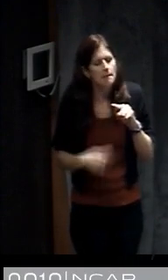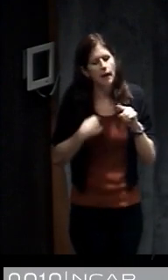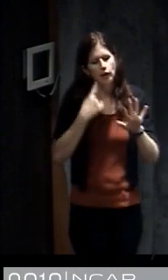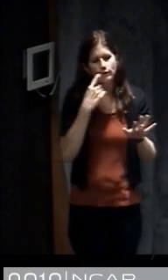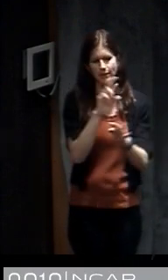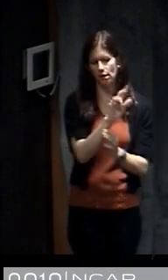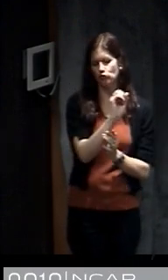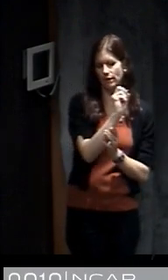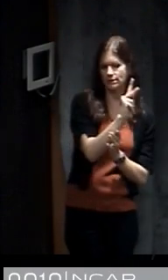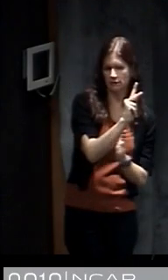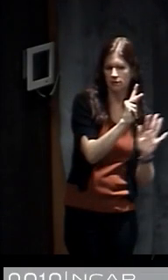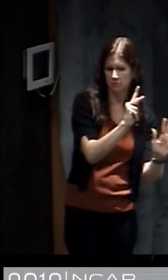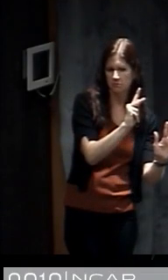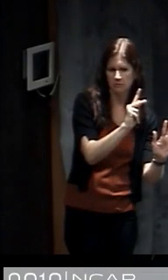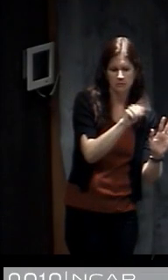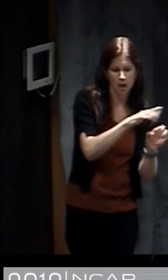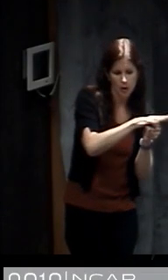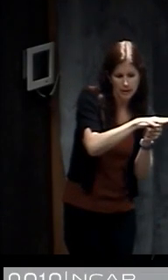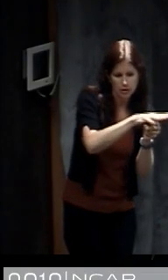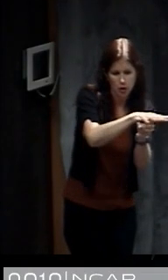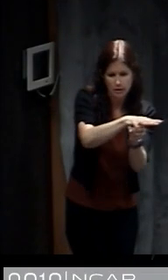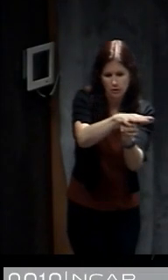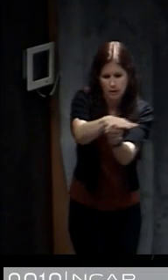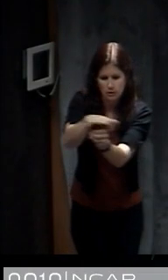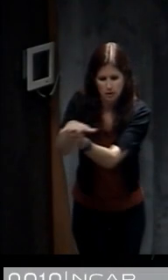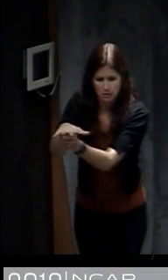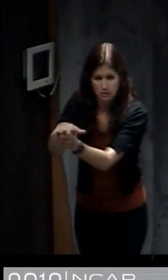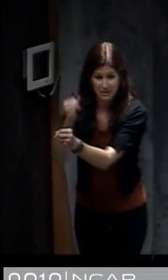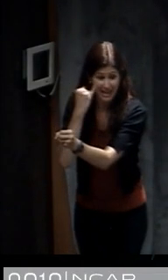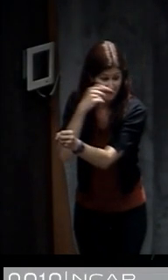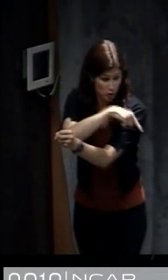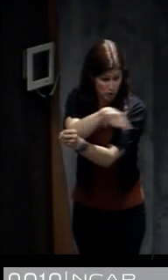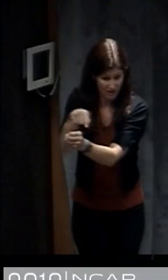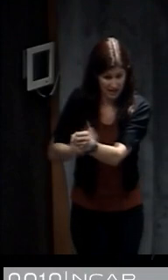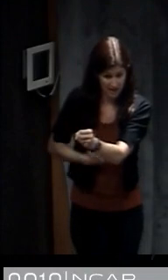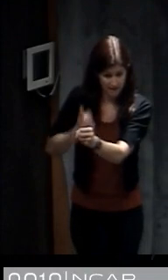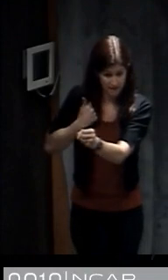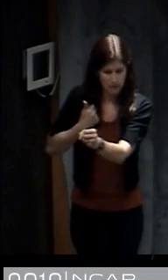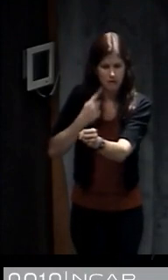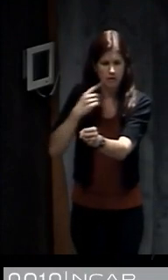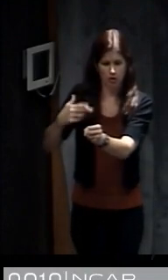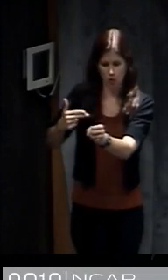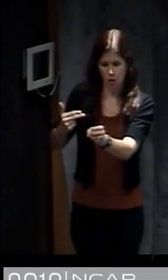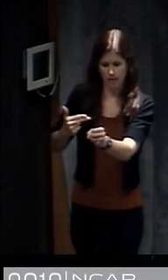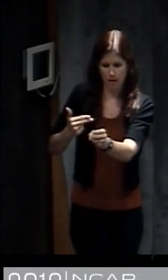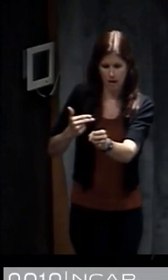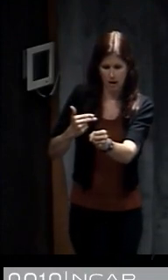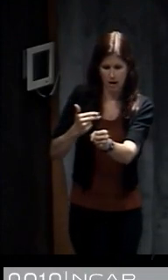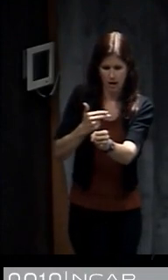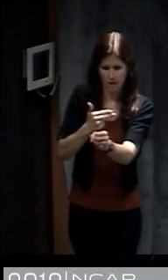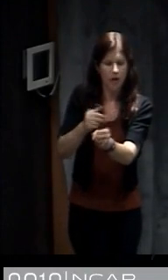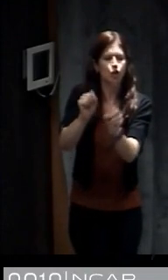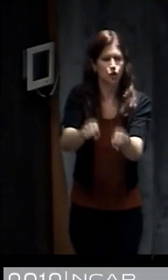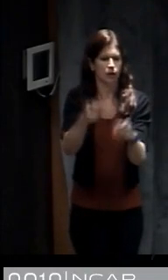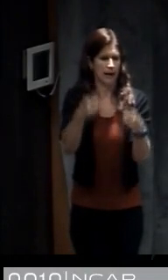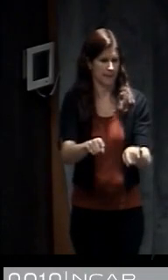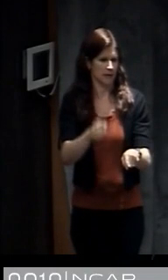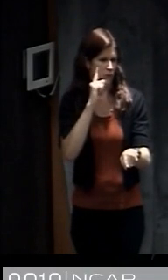risk of this in these different locations. And if you're in one of those locations, as the storm gets closer, we'll be able to tell you this is the kind of thing that could happen.